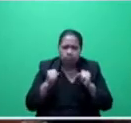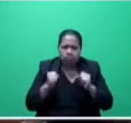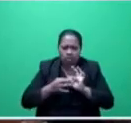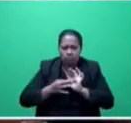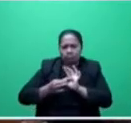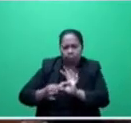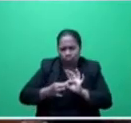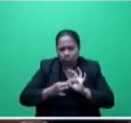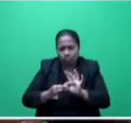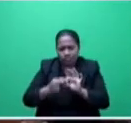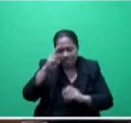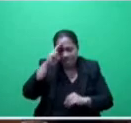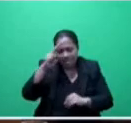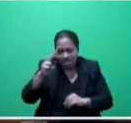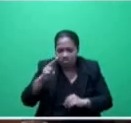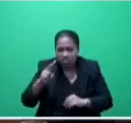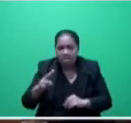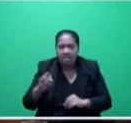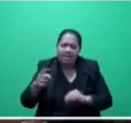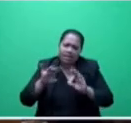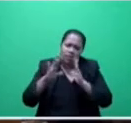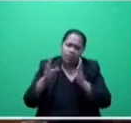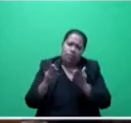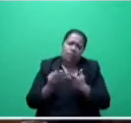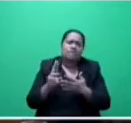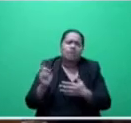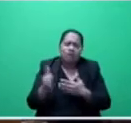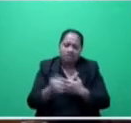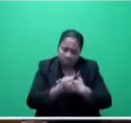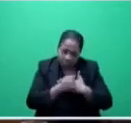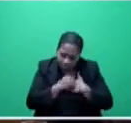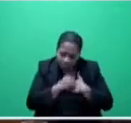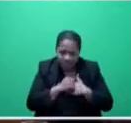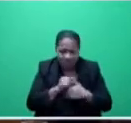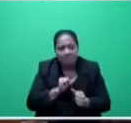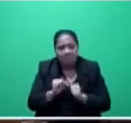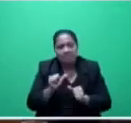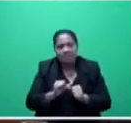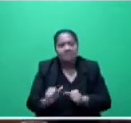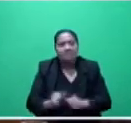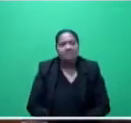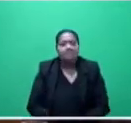nation and the world for safer and a better holiday destination.